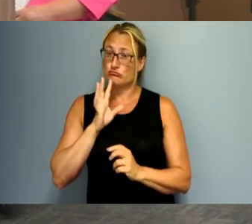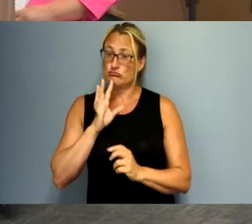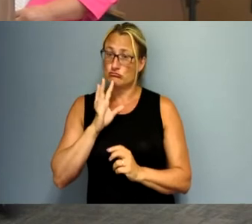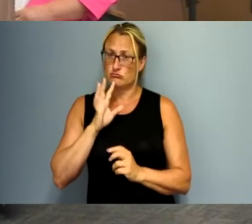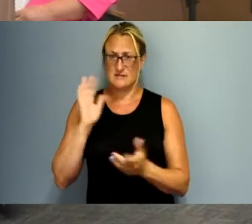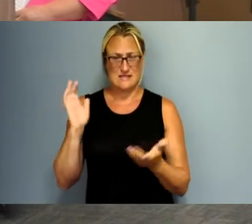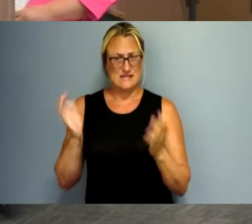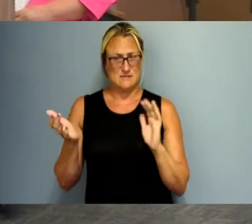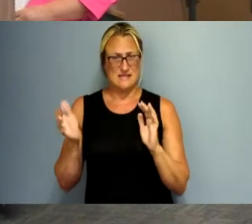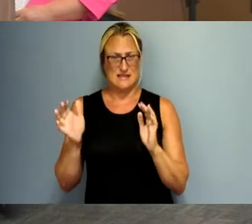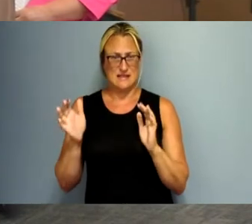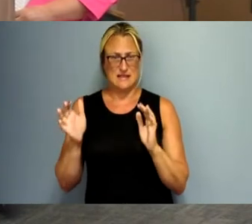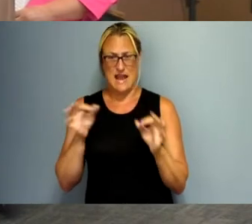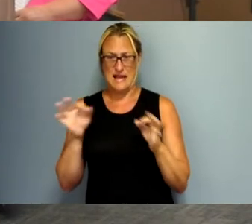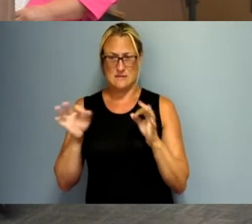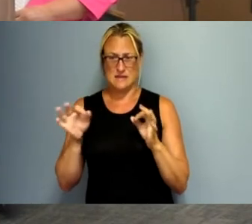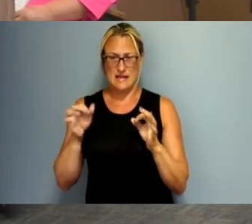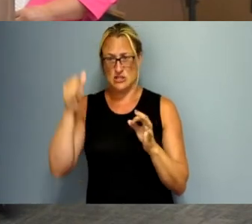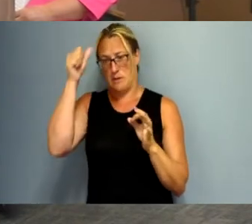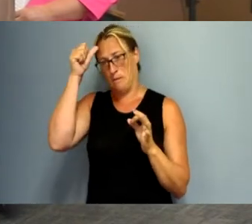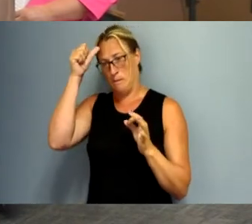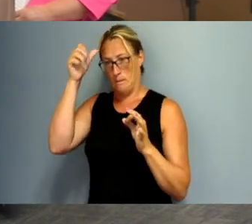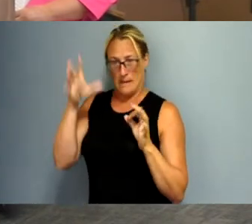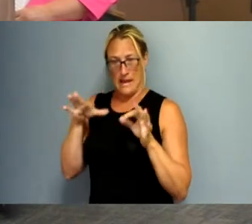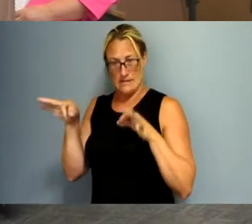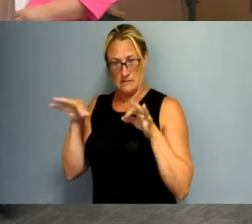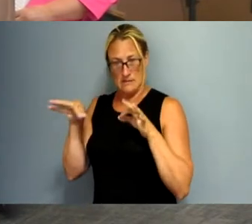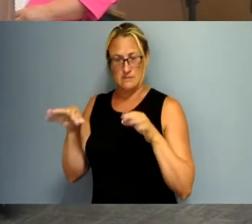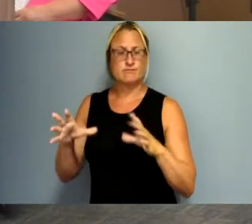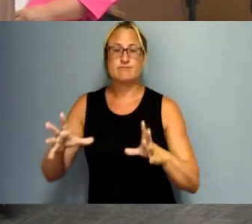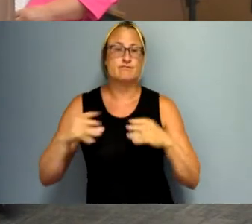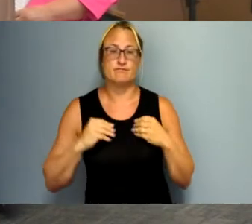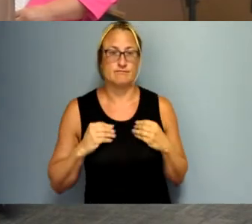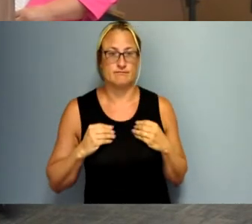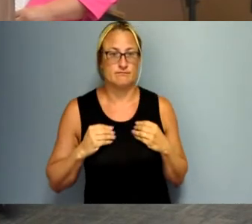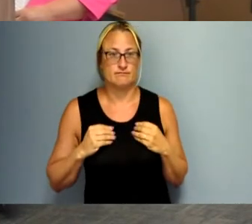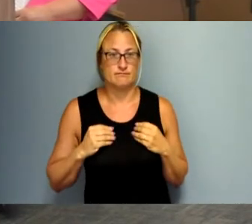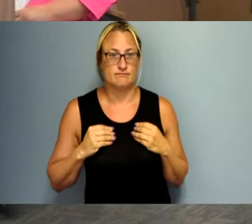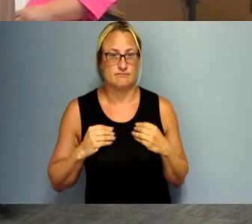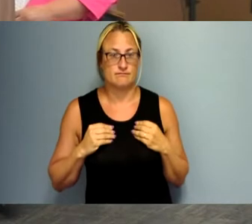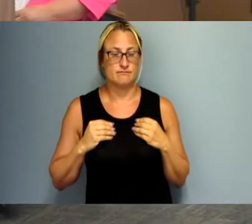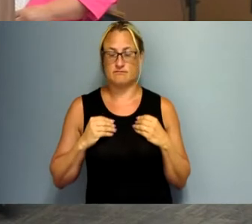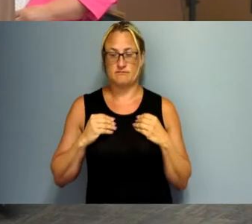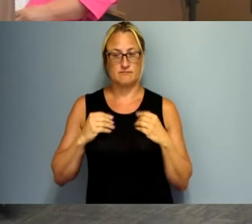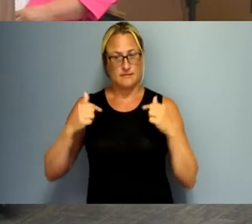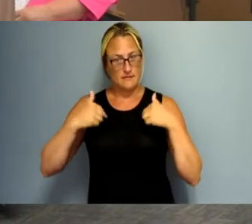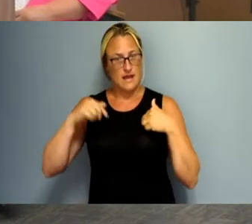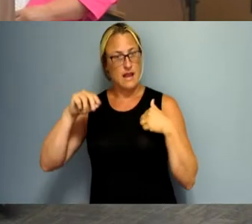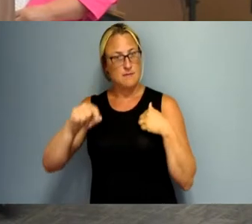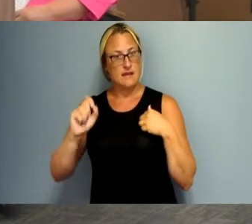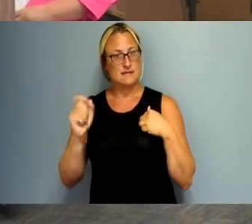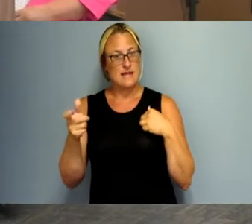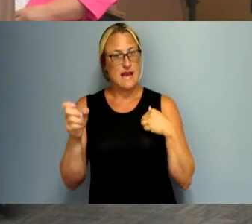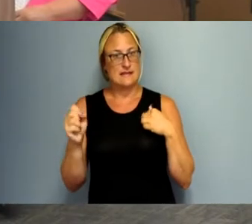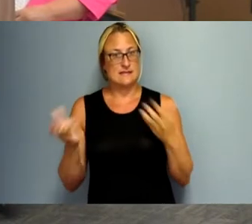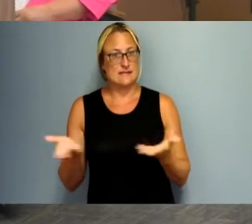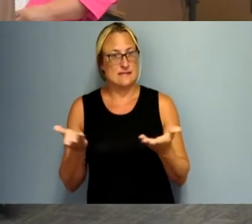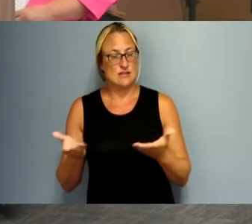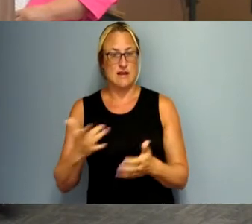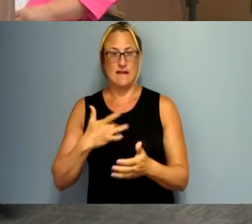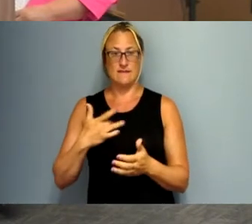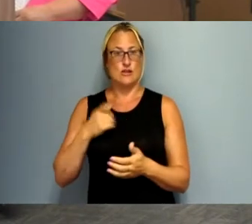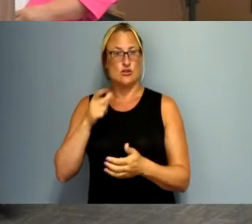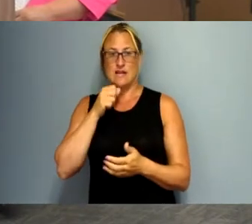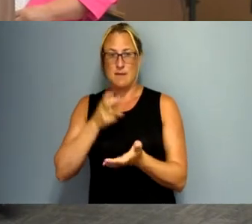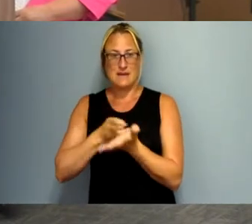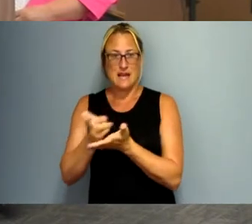maybe mansplaining, okay? I don't accept that as a taxpaying citizen. I don't think that you're being honest, and that's